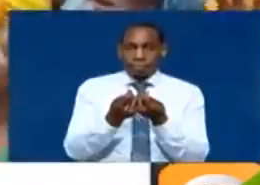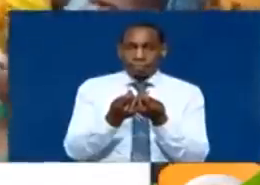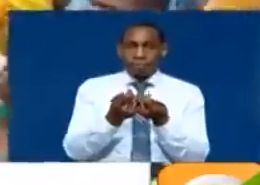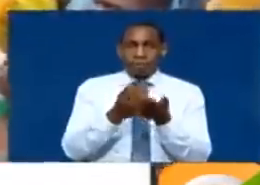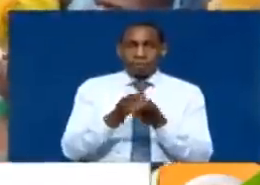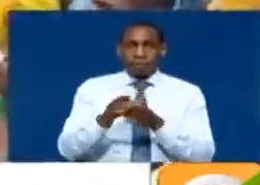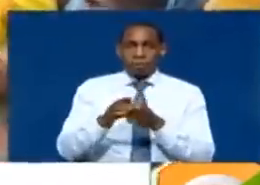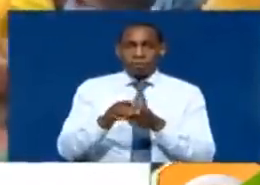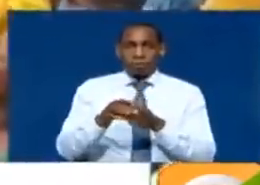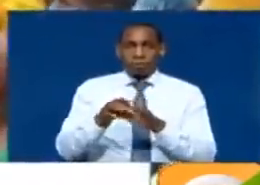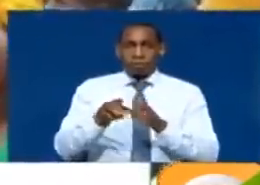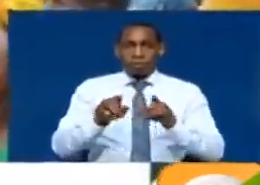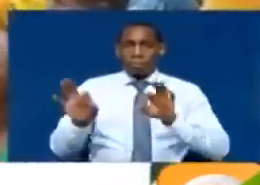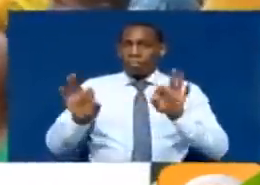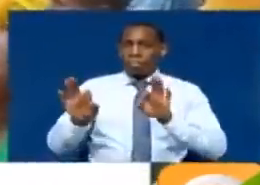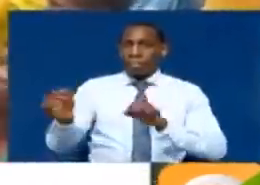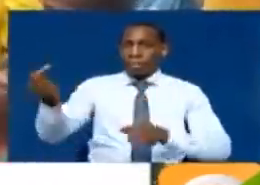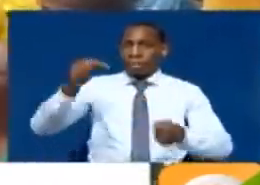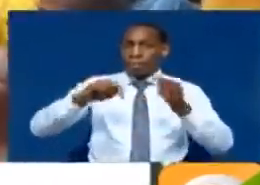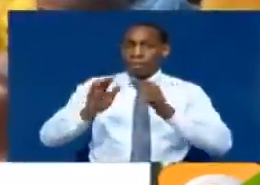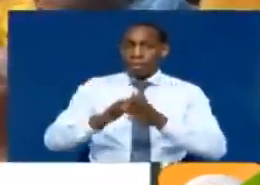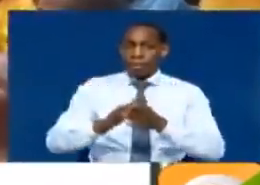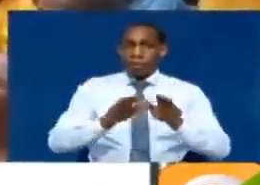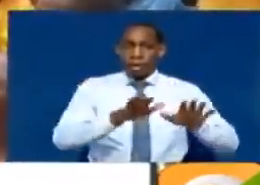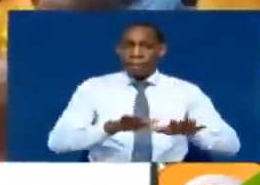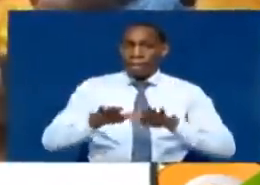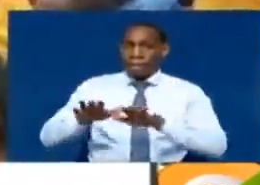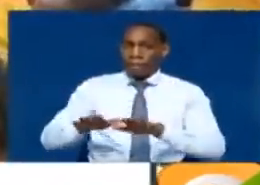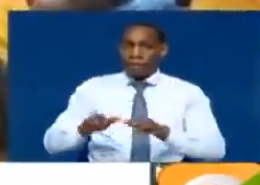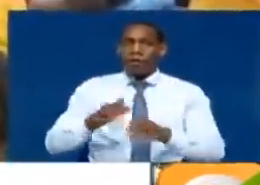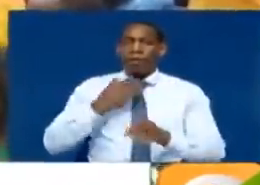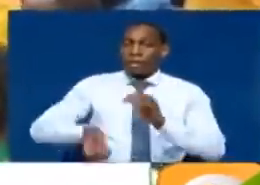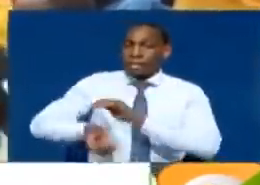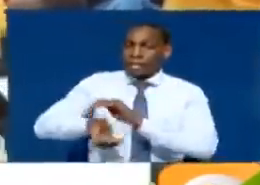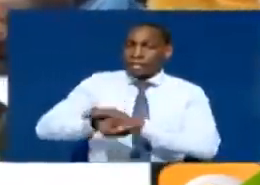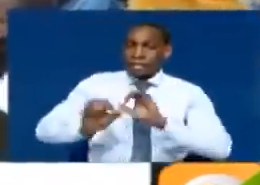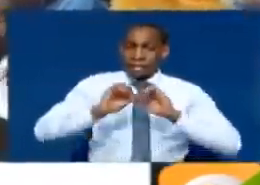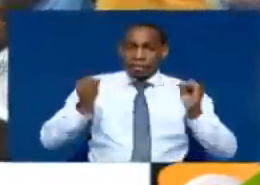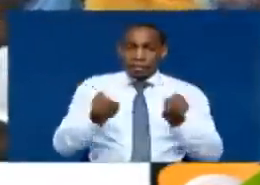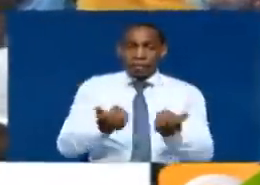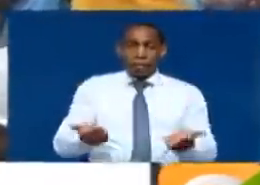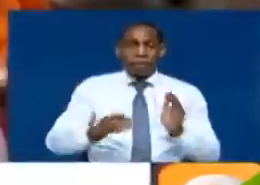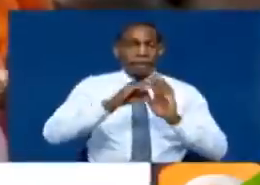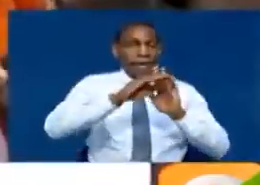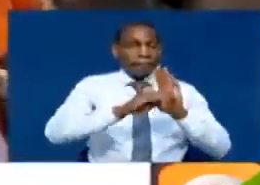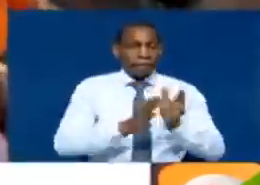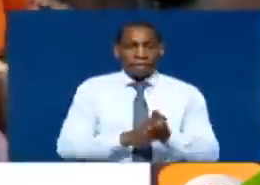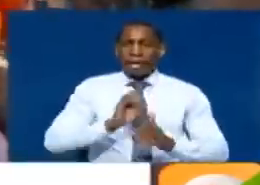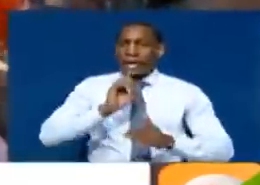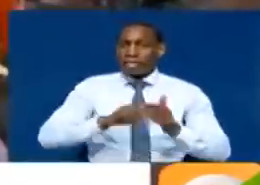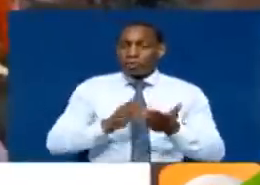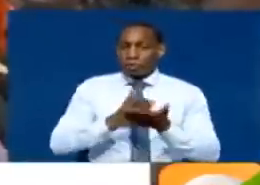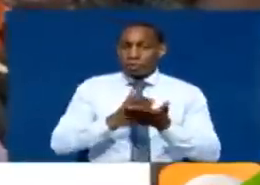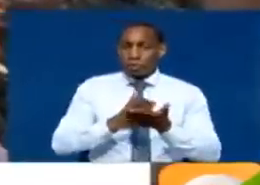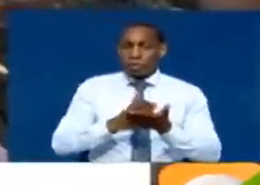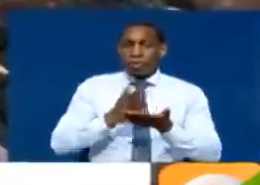made a grand entry into the Saba Saba historic grounds for a rally that sought to expound on his social welfare program that he says